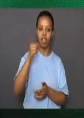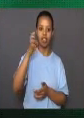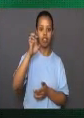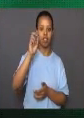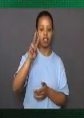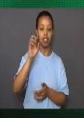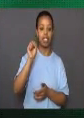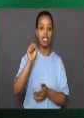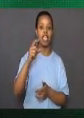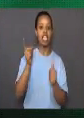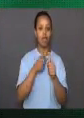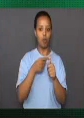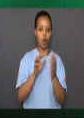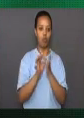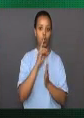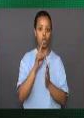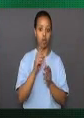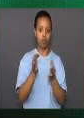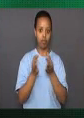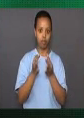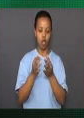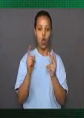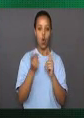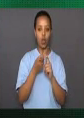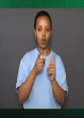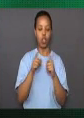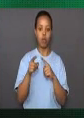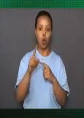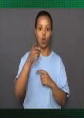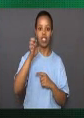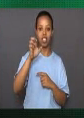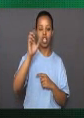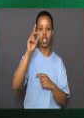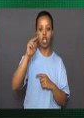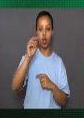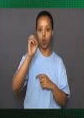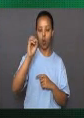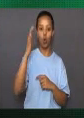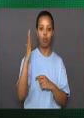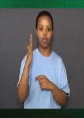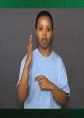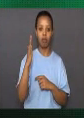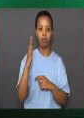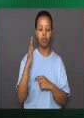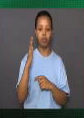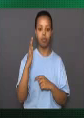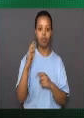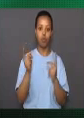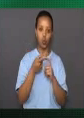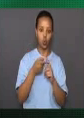The definition of genotype is number 3. The definition